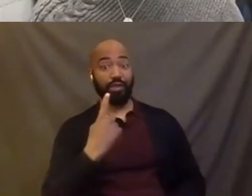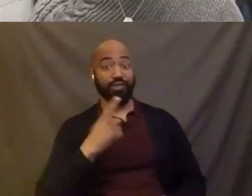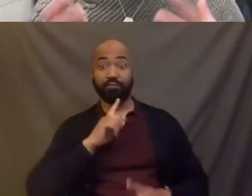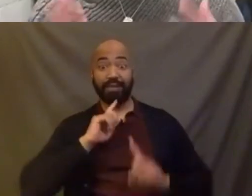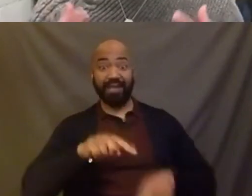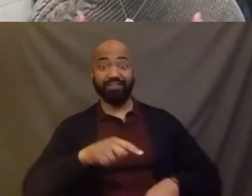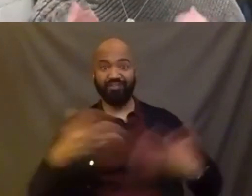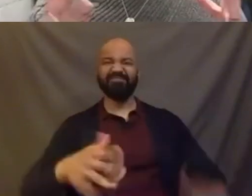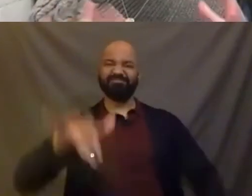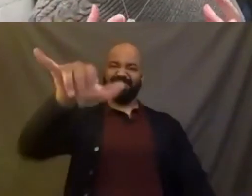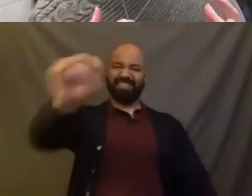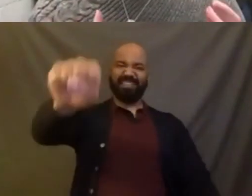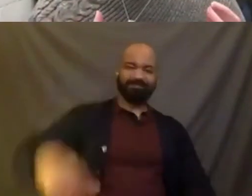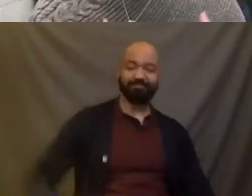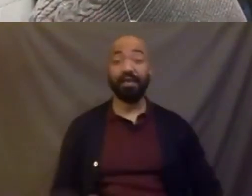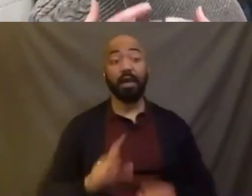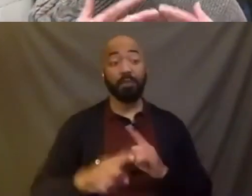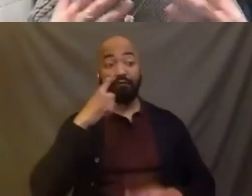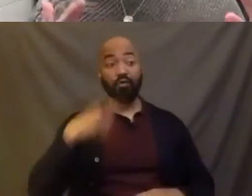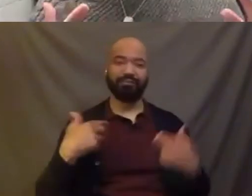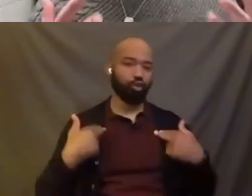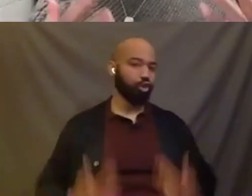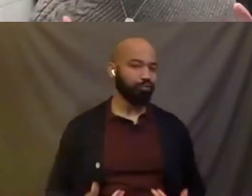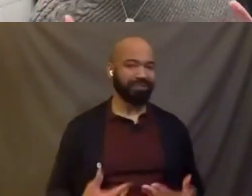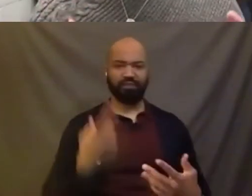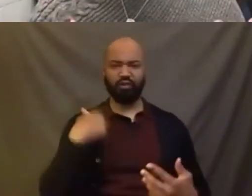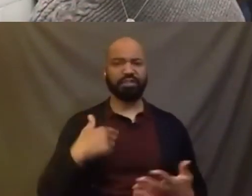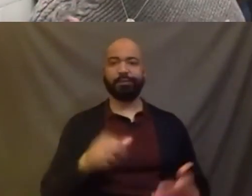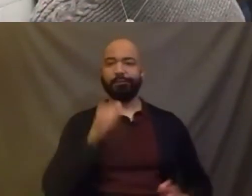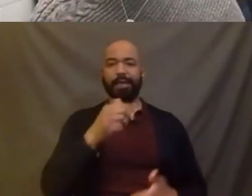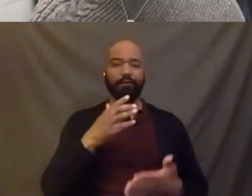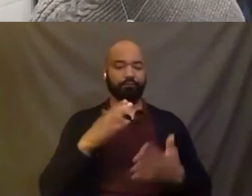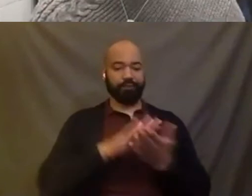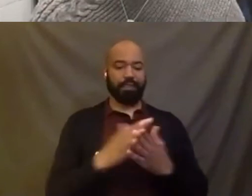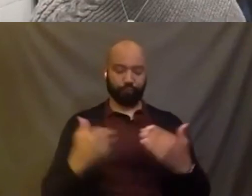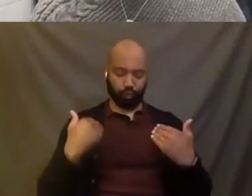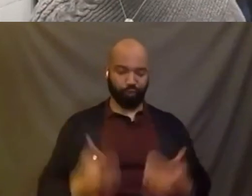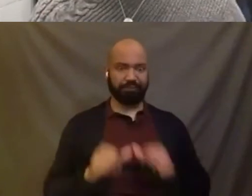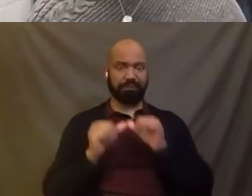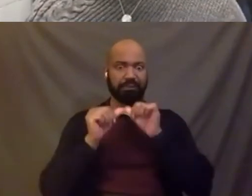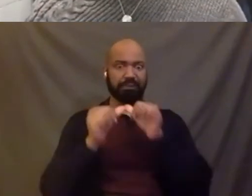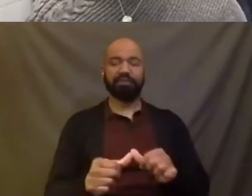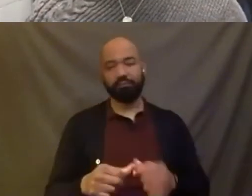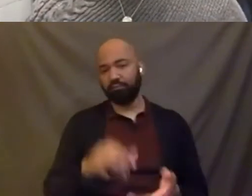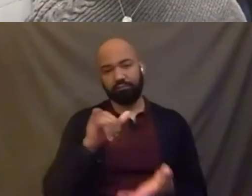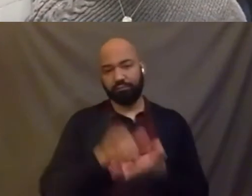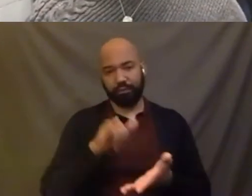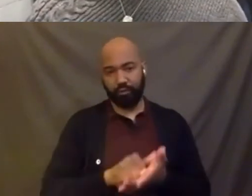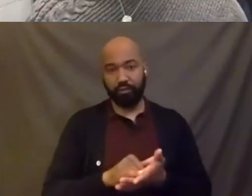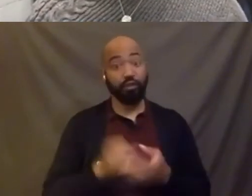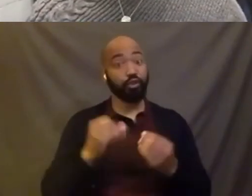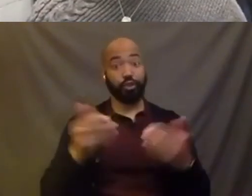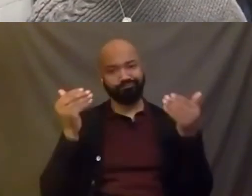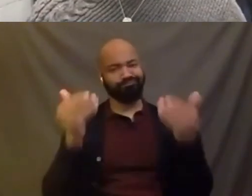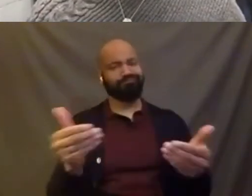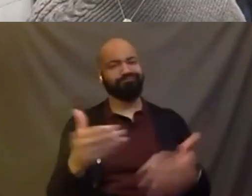and to cut off a part of ourselves is just ridiculous to think that we can sustain that over time. So by all means,